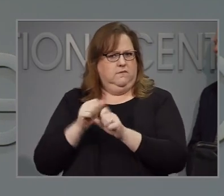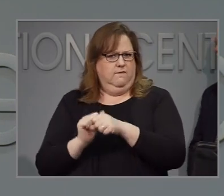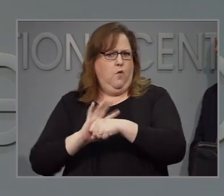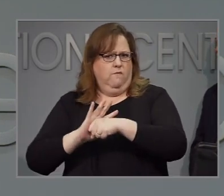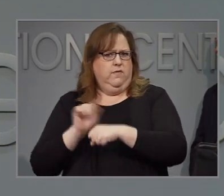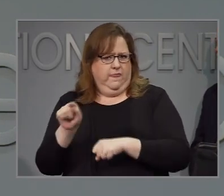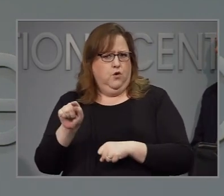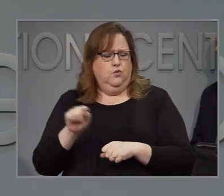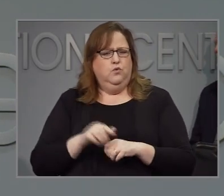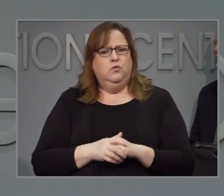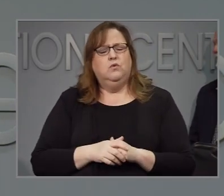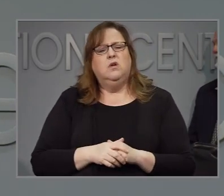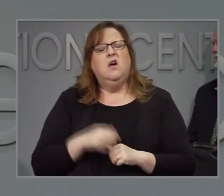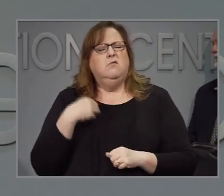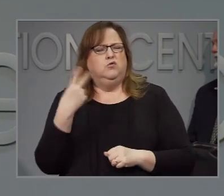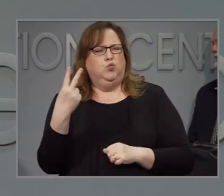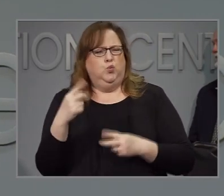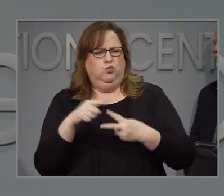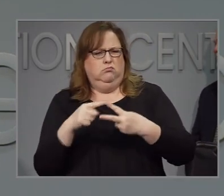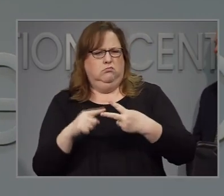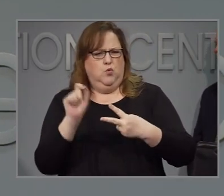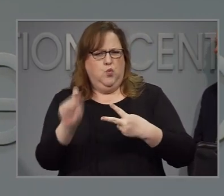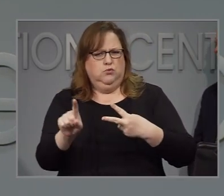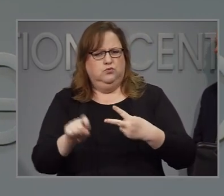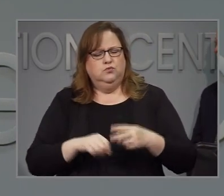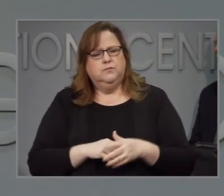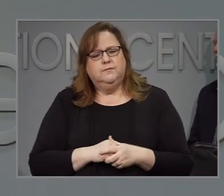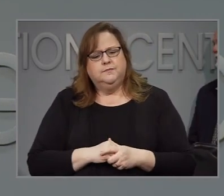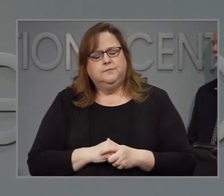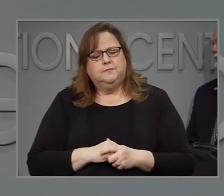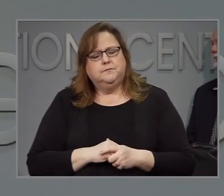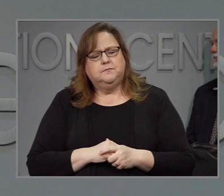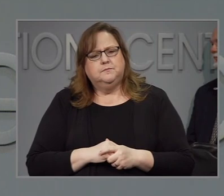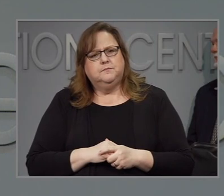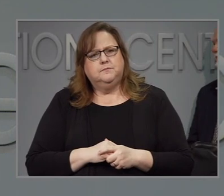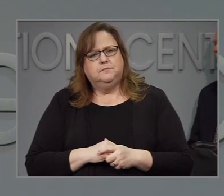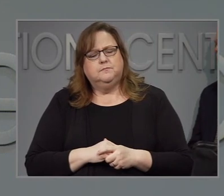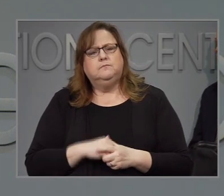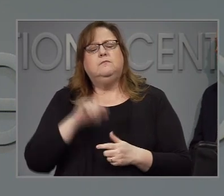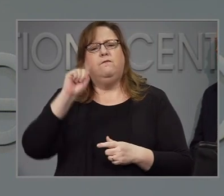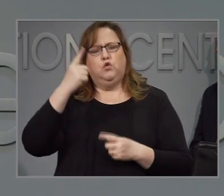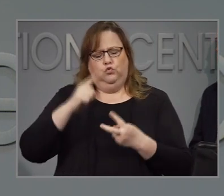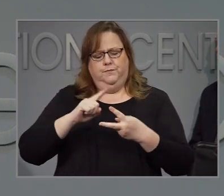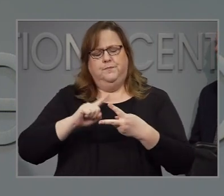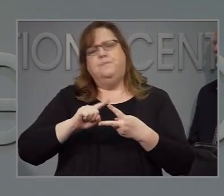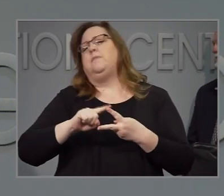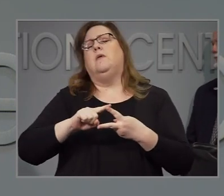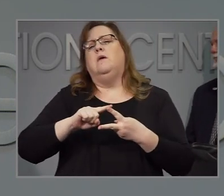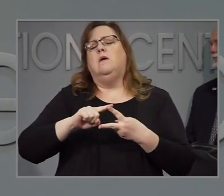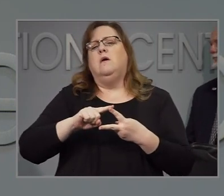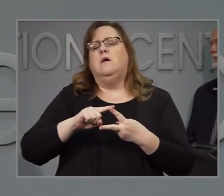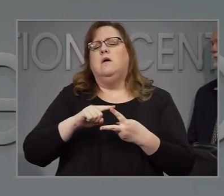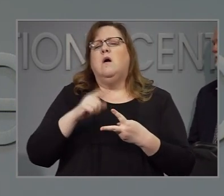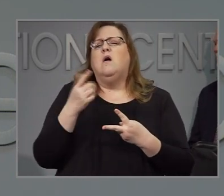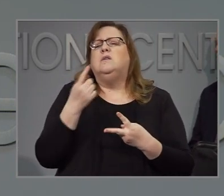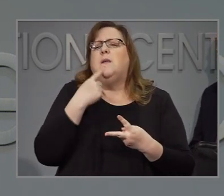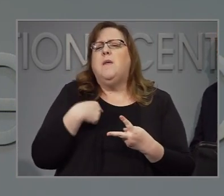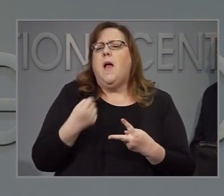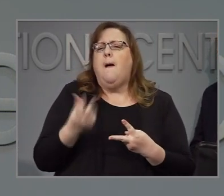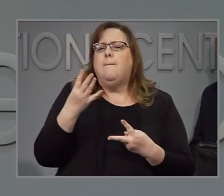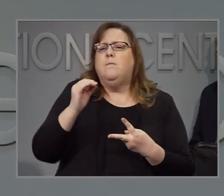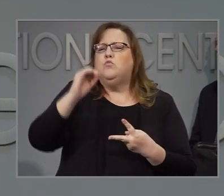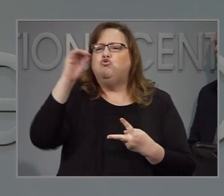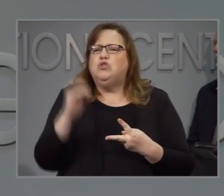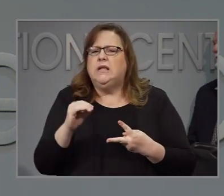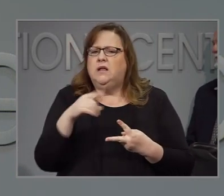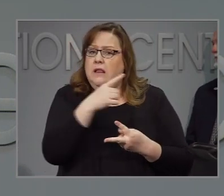One, what percent of the inmates are now considered asymptomatic there? I know it was really